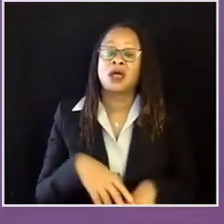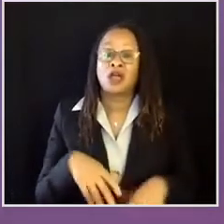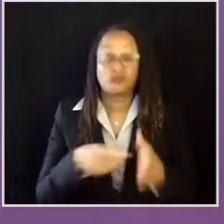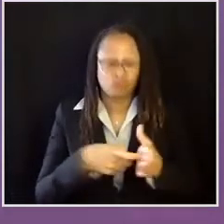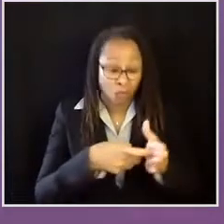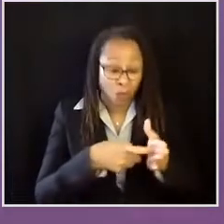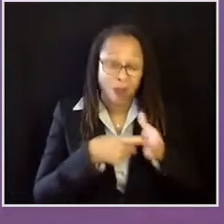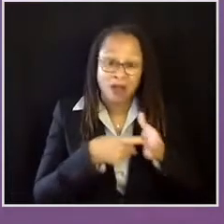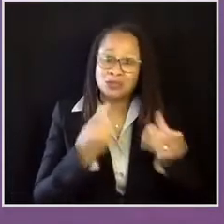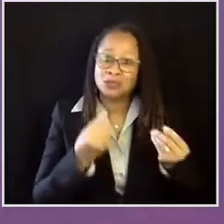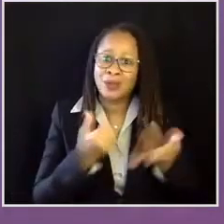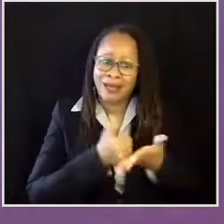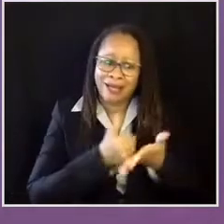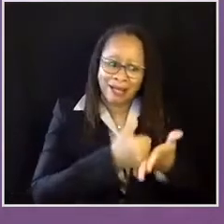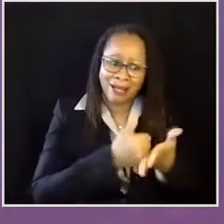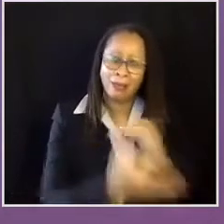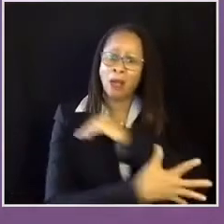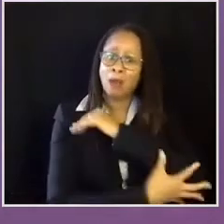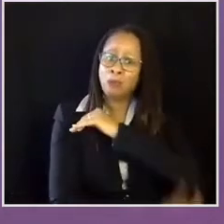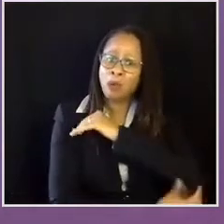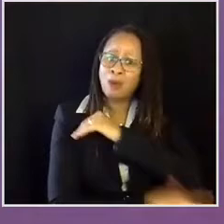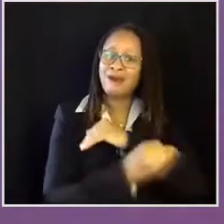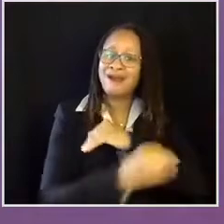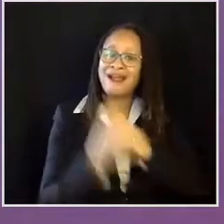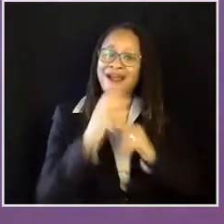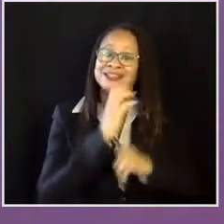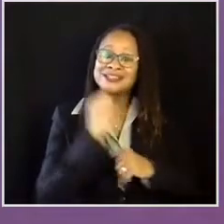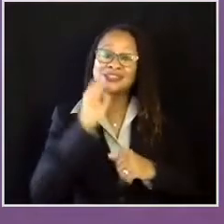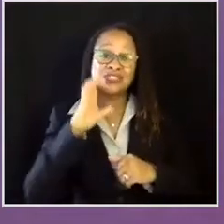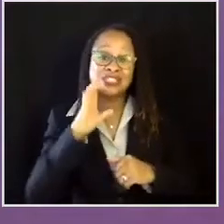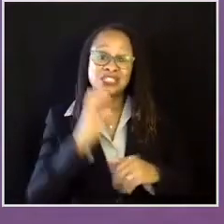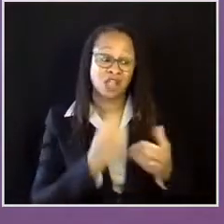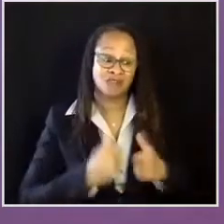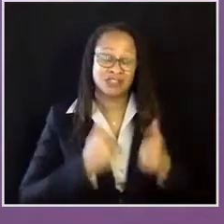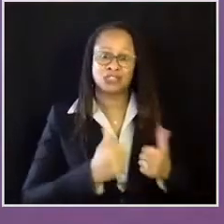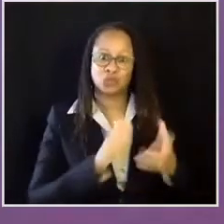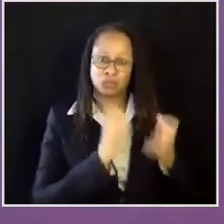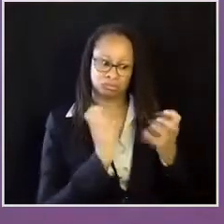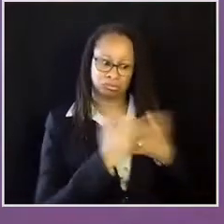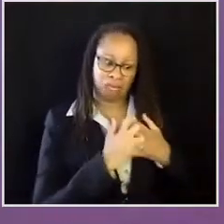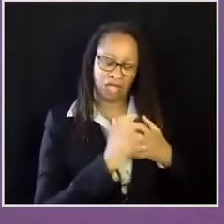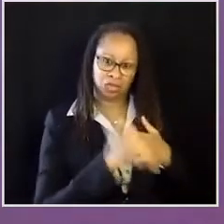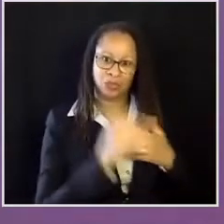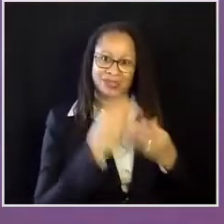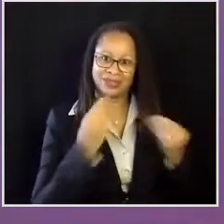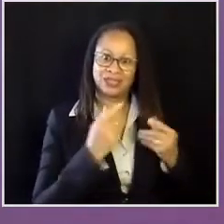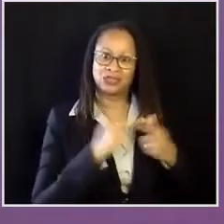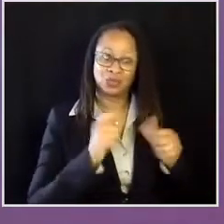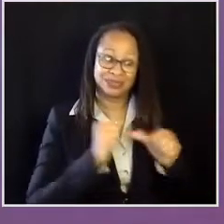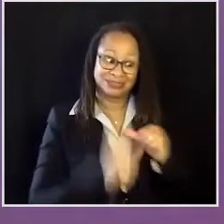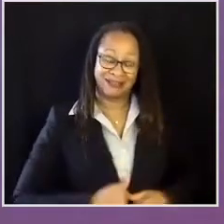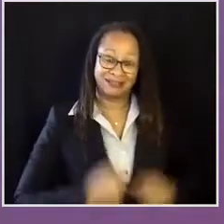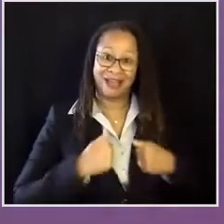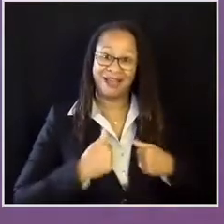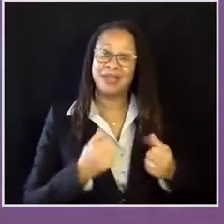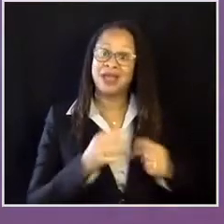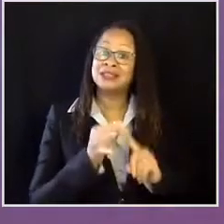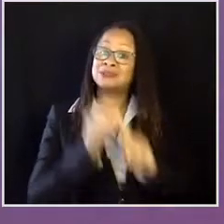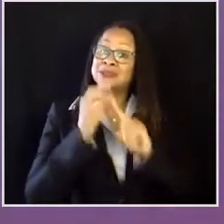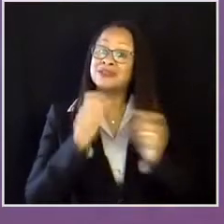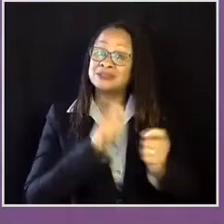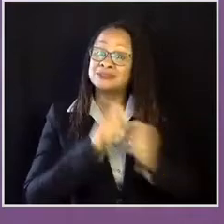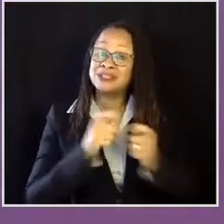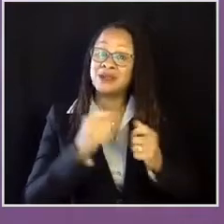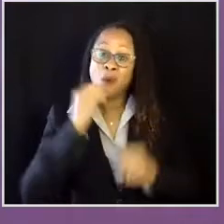residents adapt to the extreme heat to simply stay alive, especially in the homes without air conditioning, which many don't